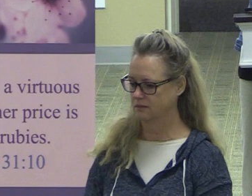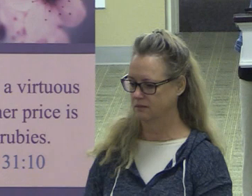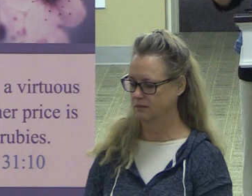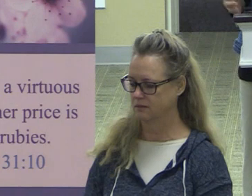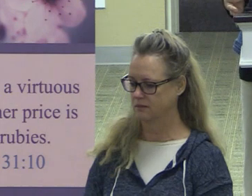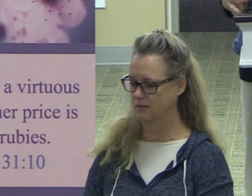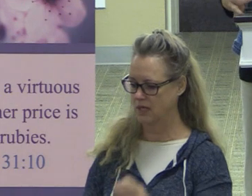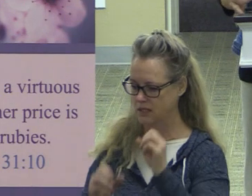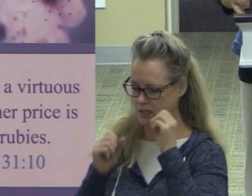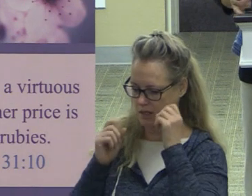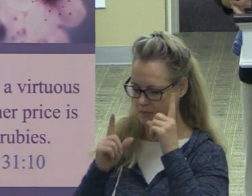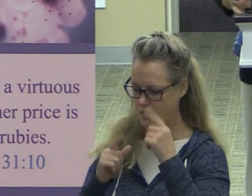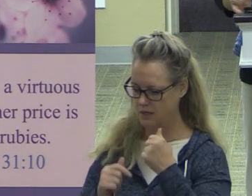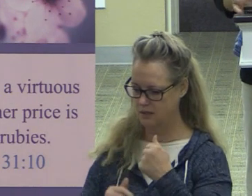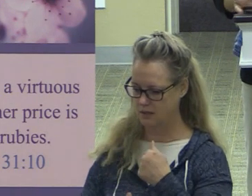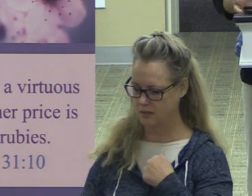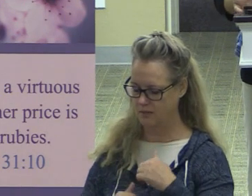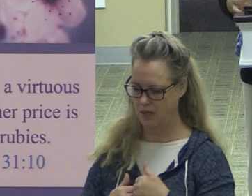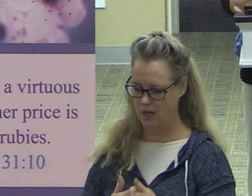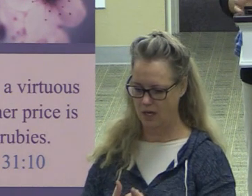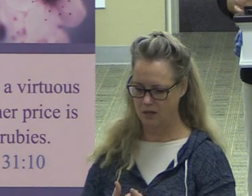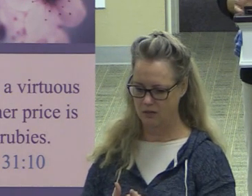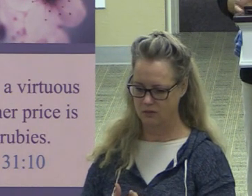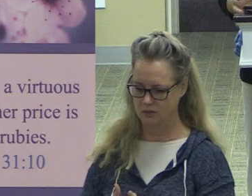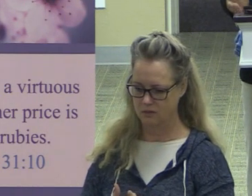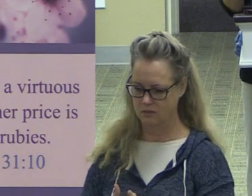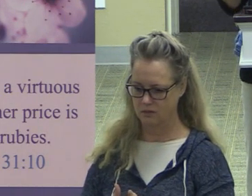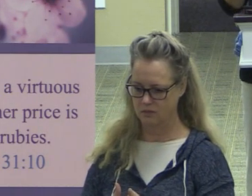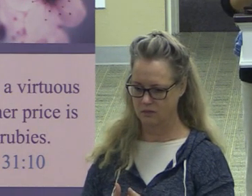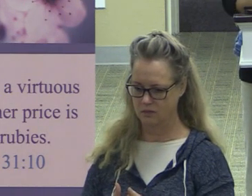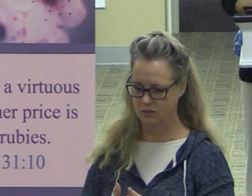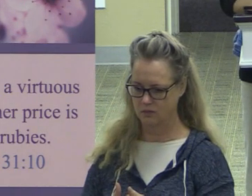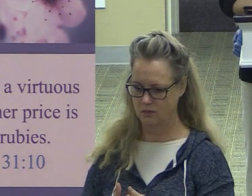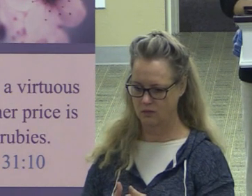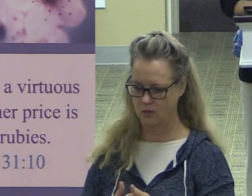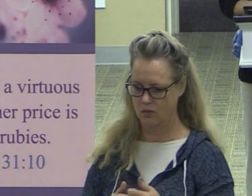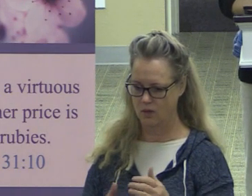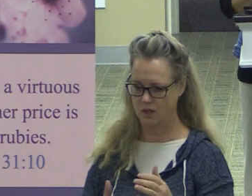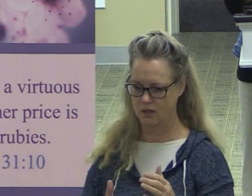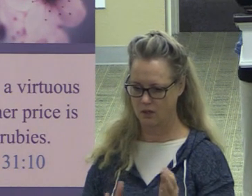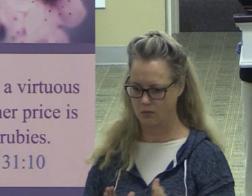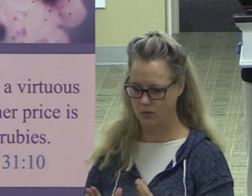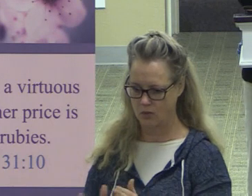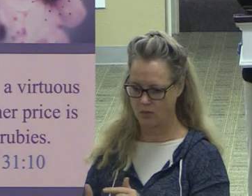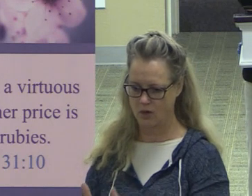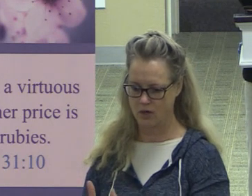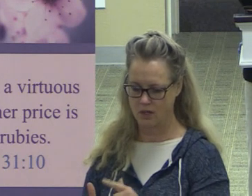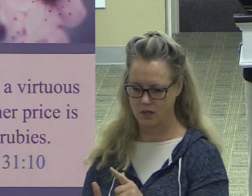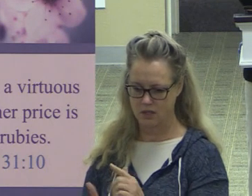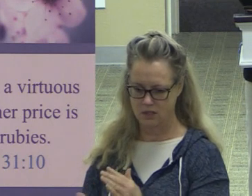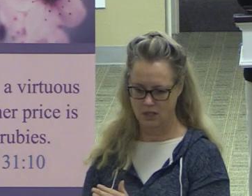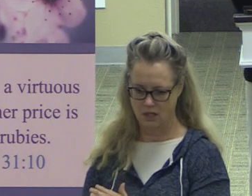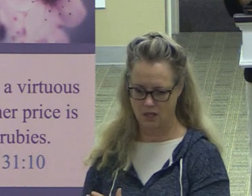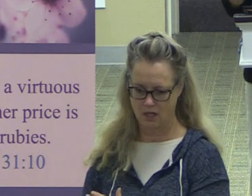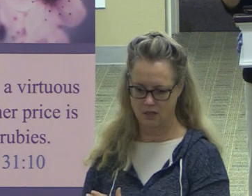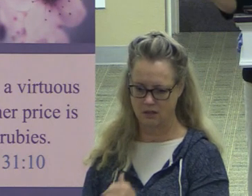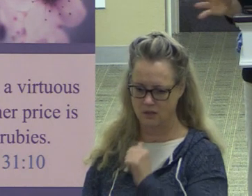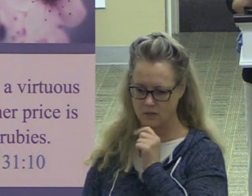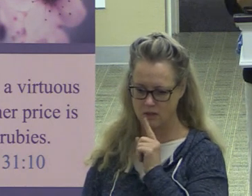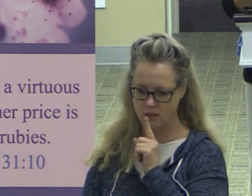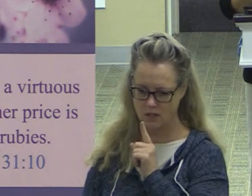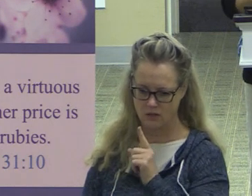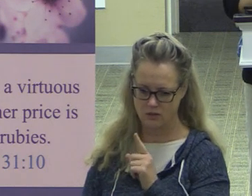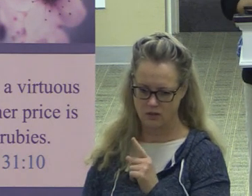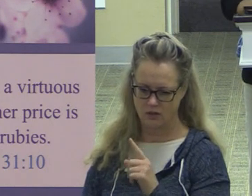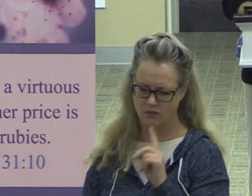It just amazes me how, you know, when I was getting this lesson ready, and I wasn't sure if